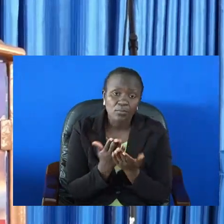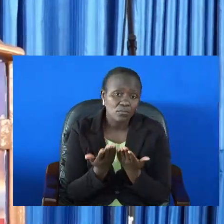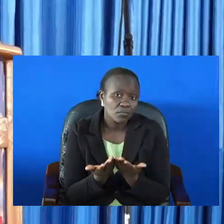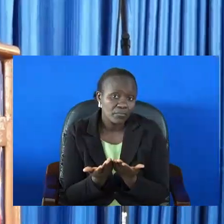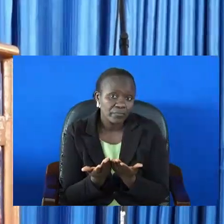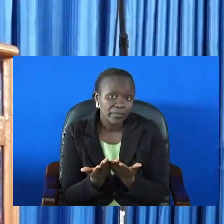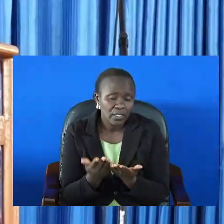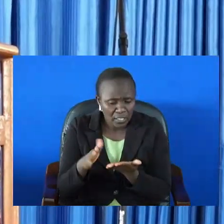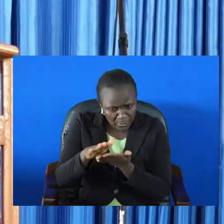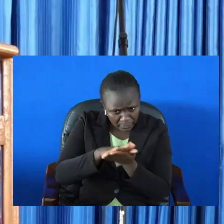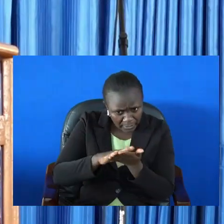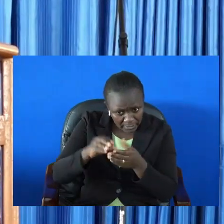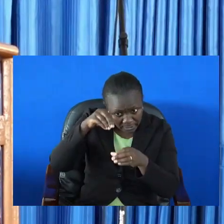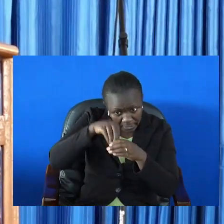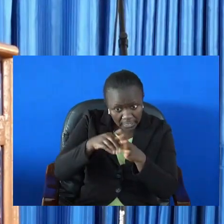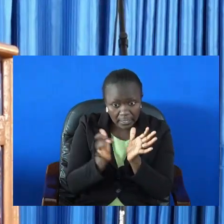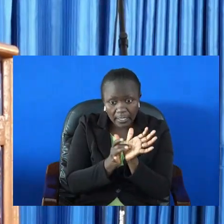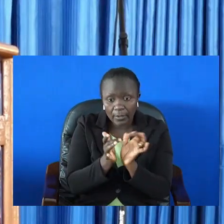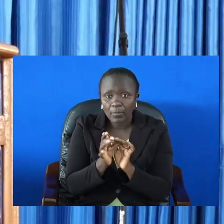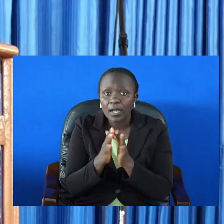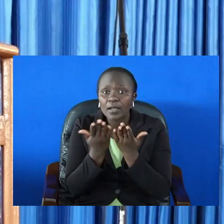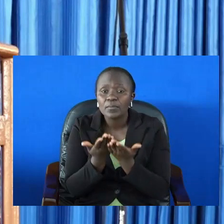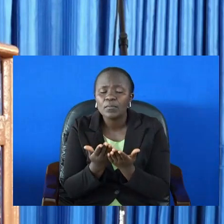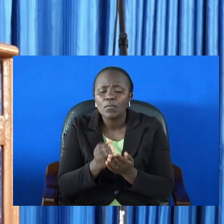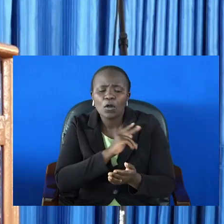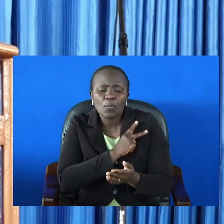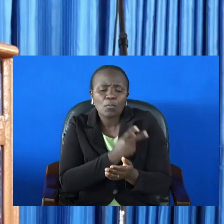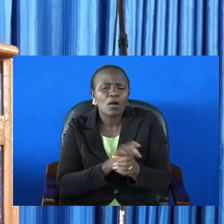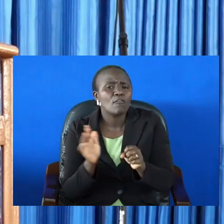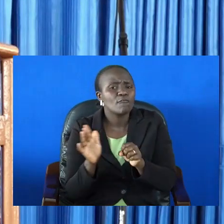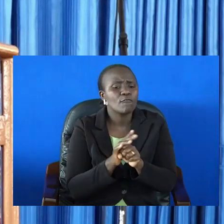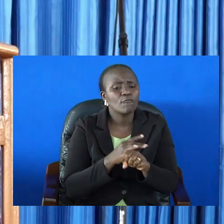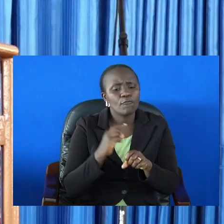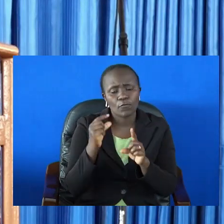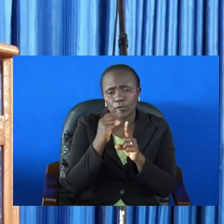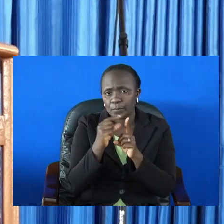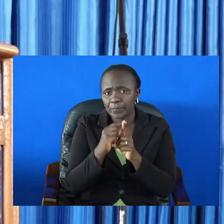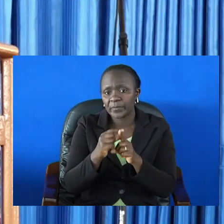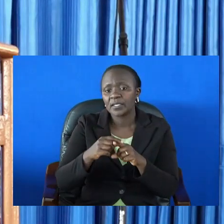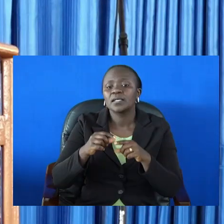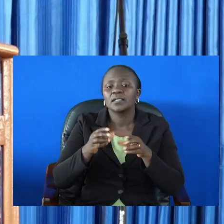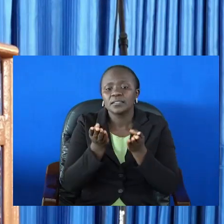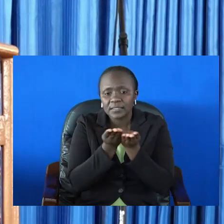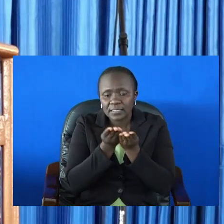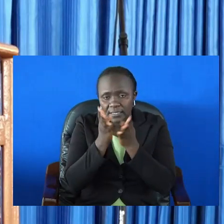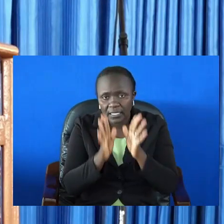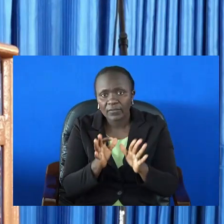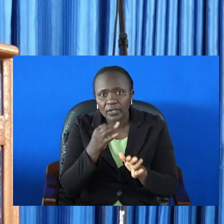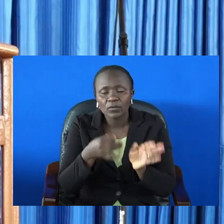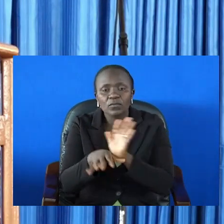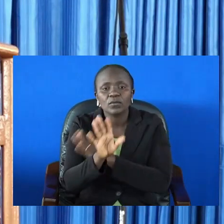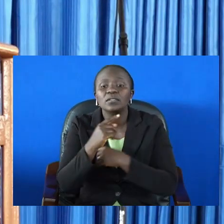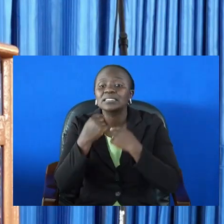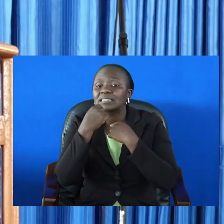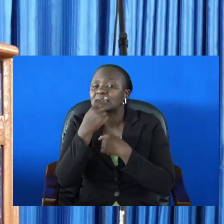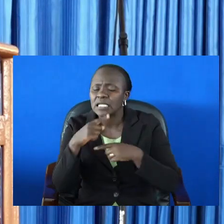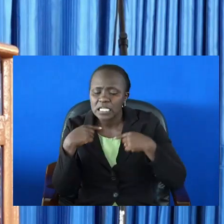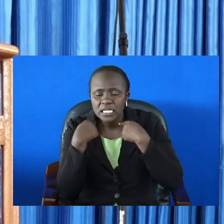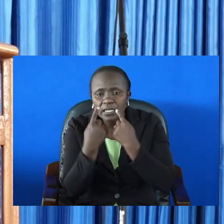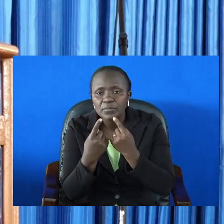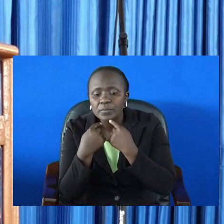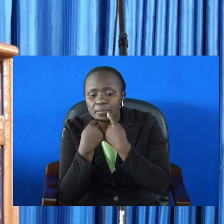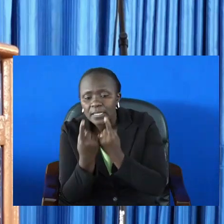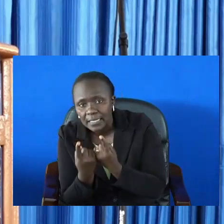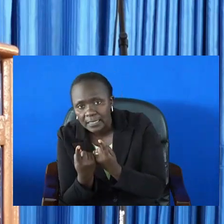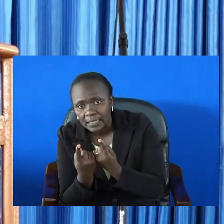the basics in the Bible is this powerful message that the servant of God says, repent